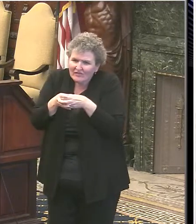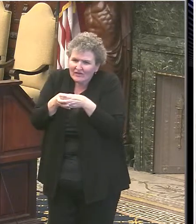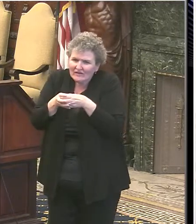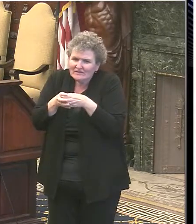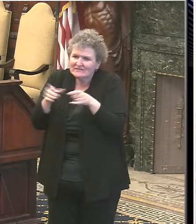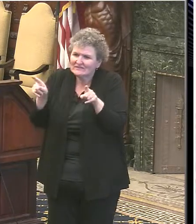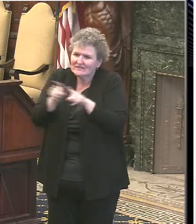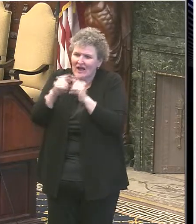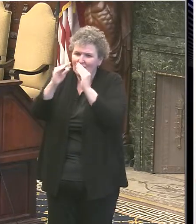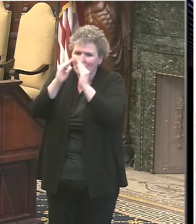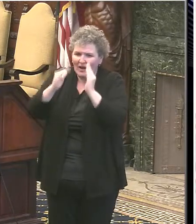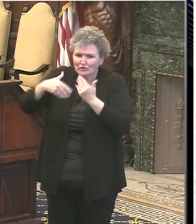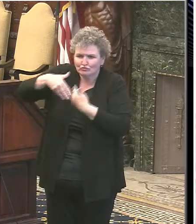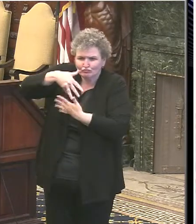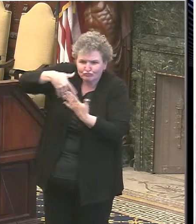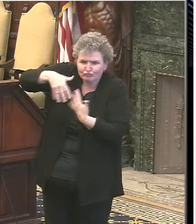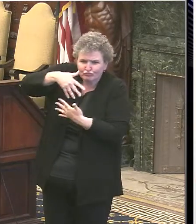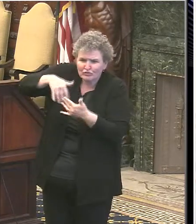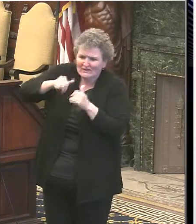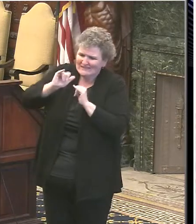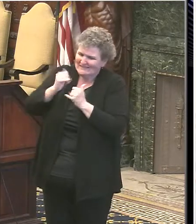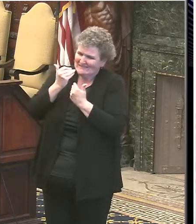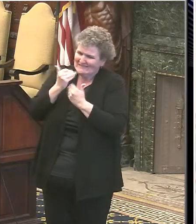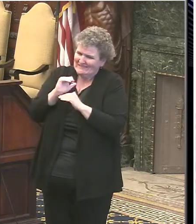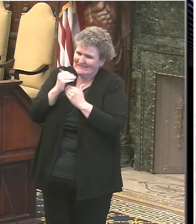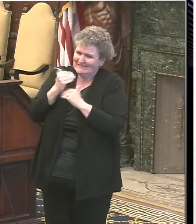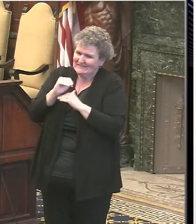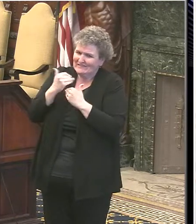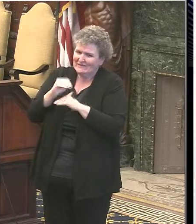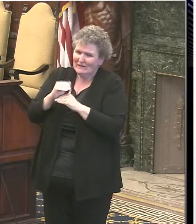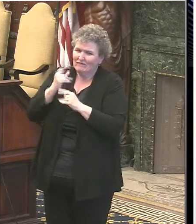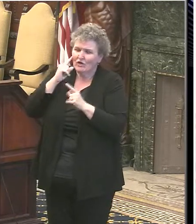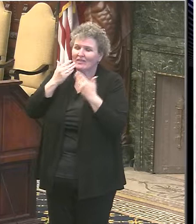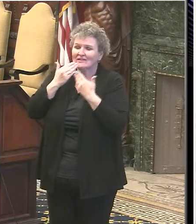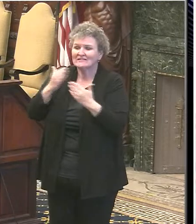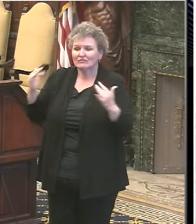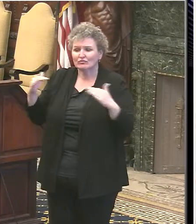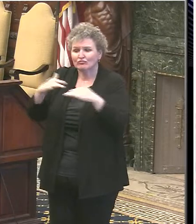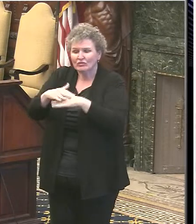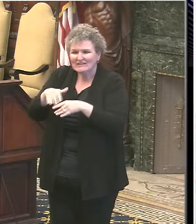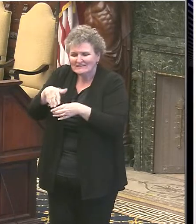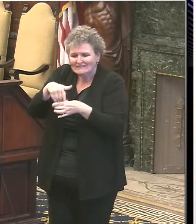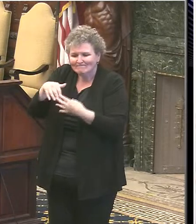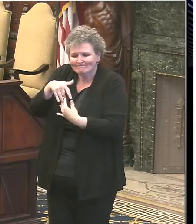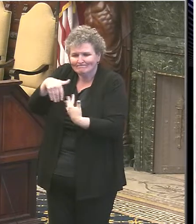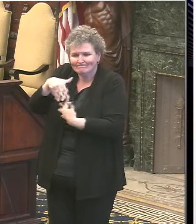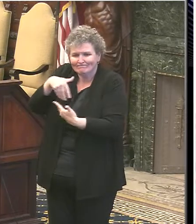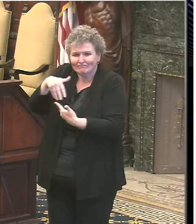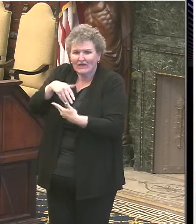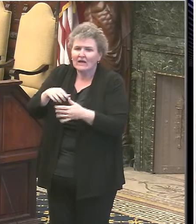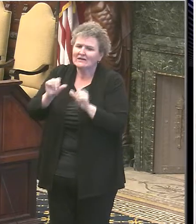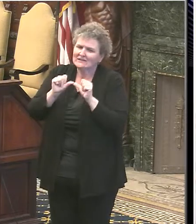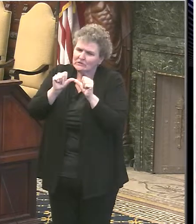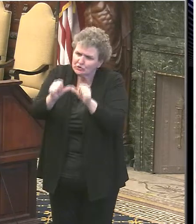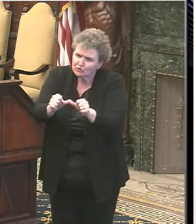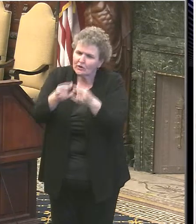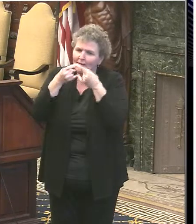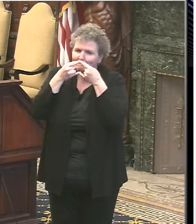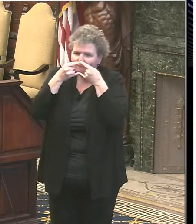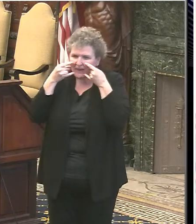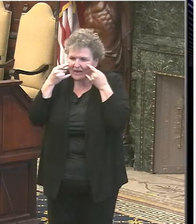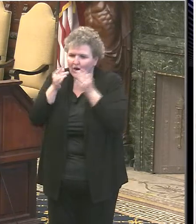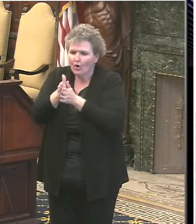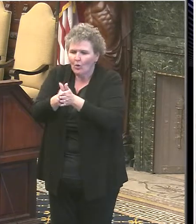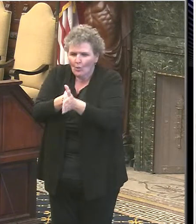household. Please limit the number of people for your Thanksgiving celebrations and continue to be diligent about wearing masks, washing your